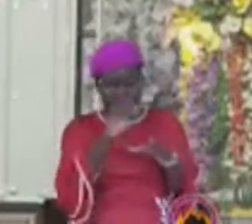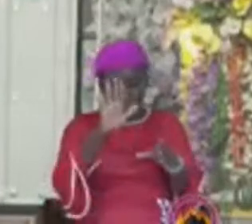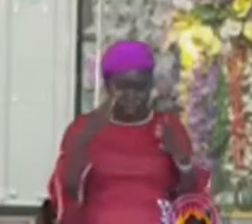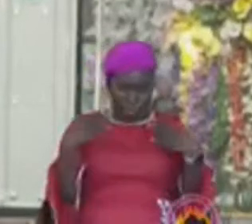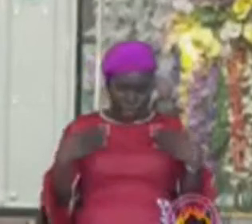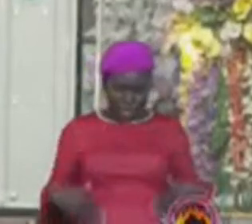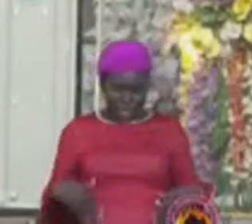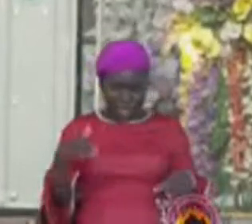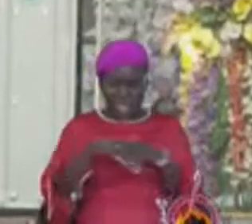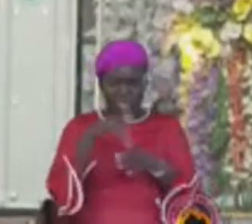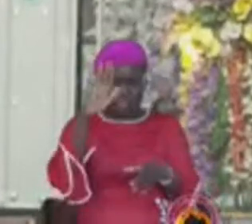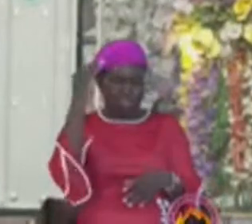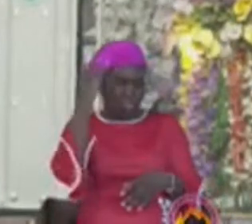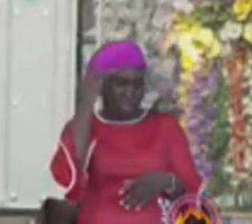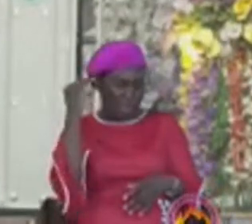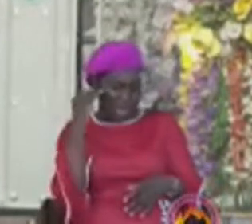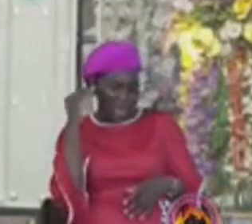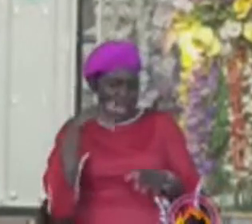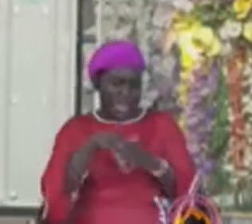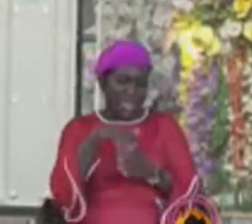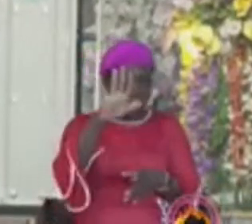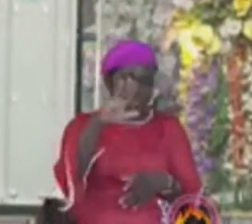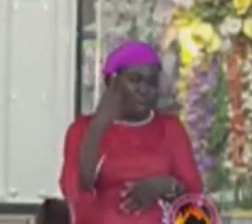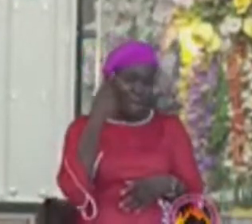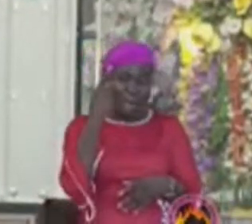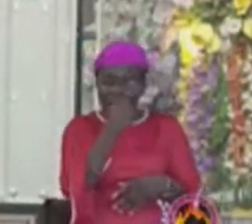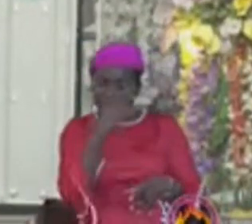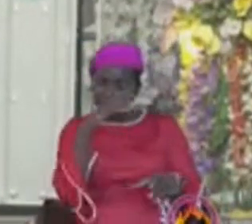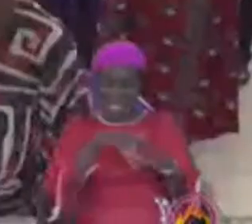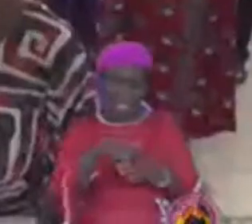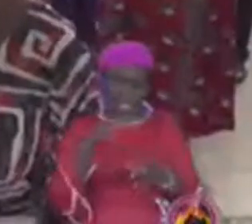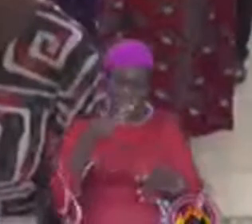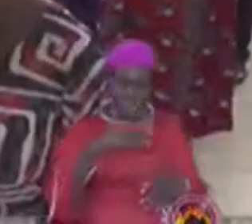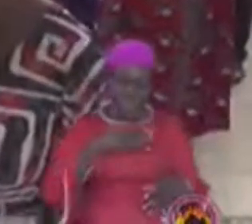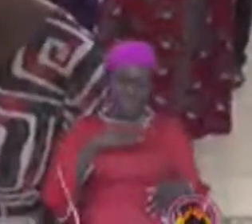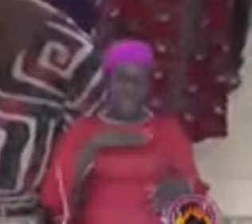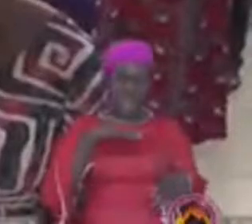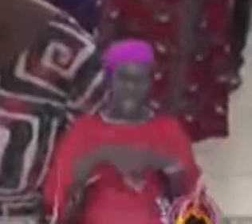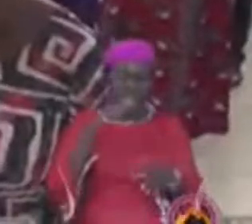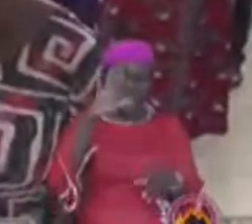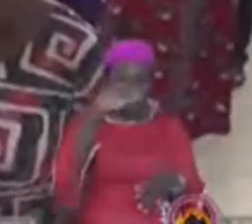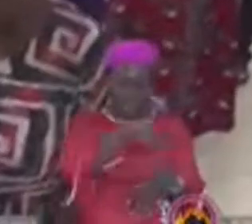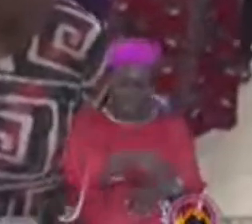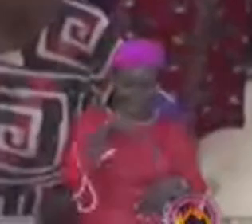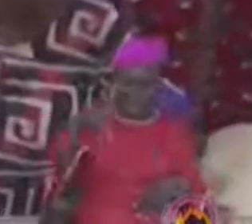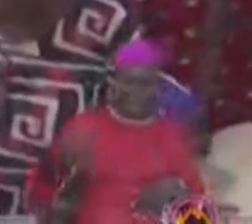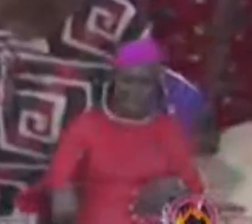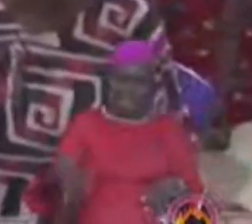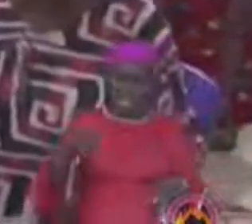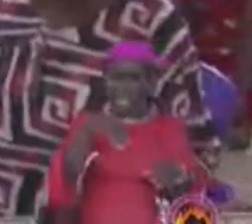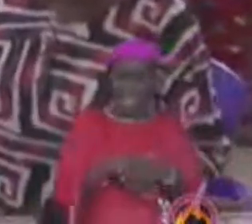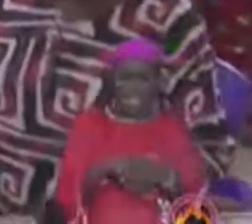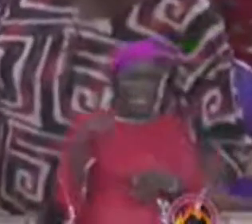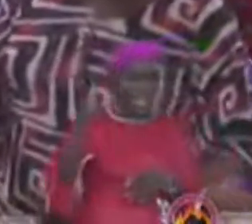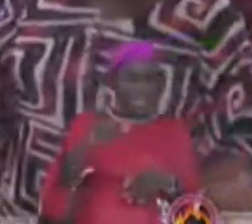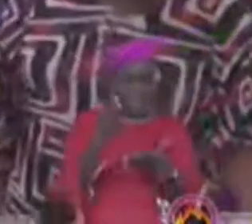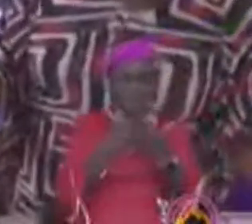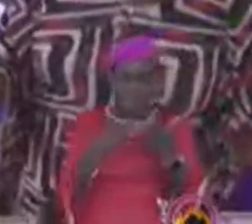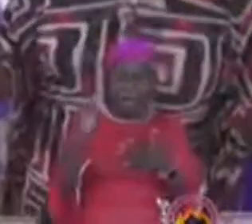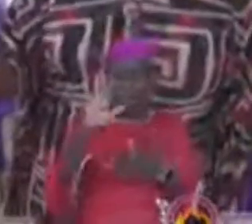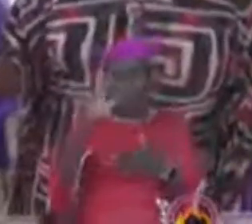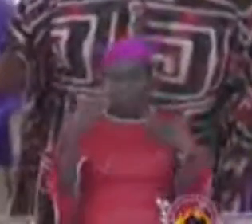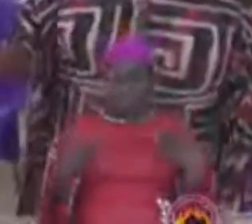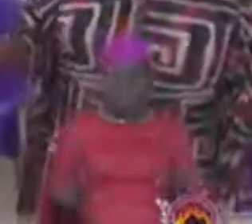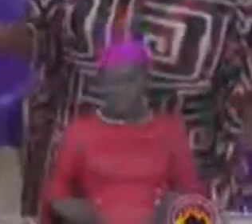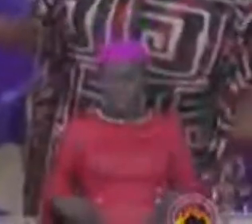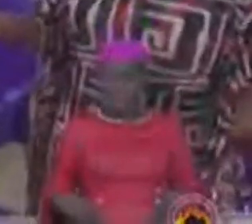troubling the head, troubling the eyes, troubling the chest, troubling the legs, troubling any organ of the body,